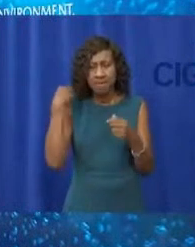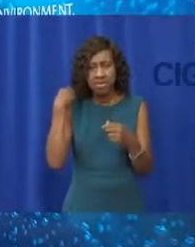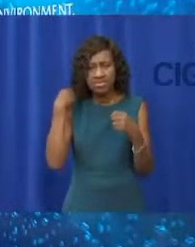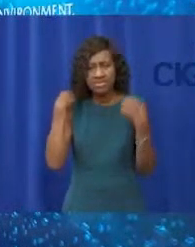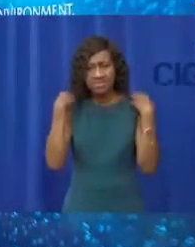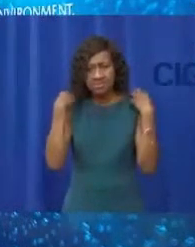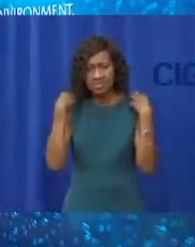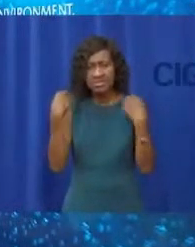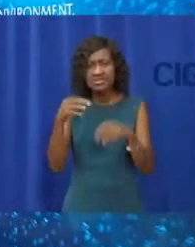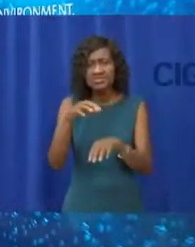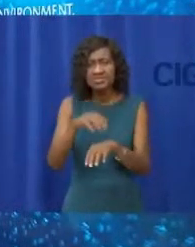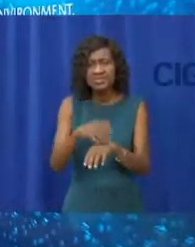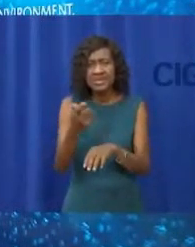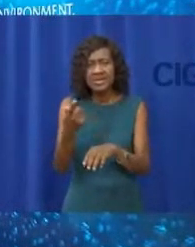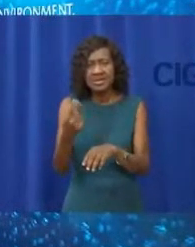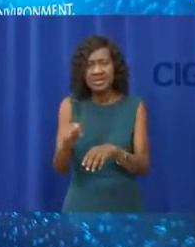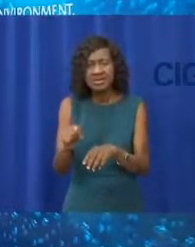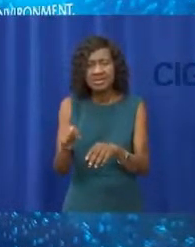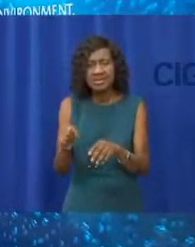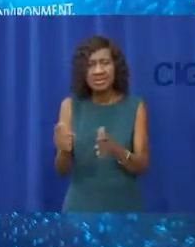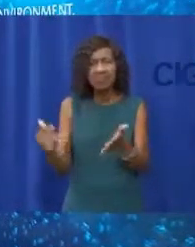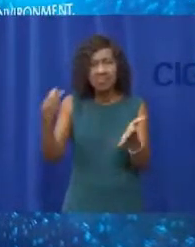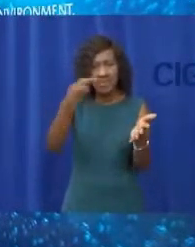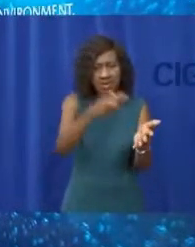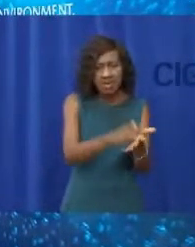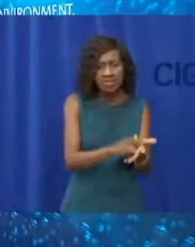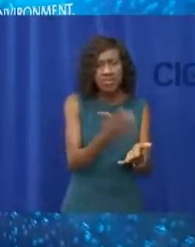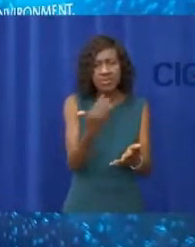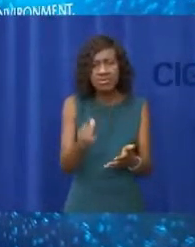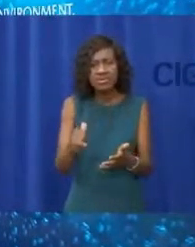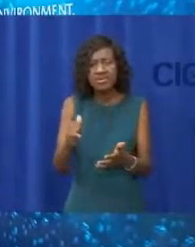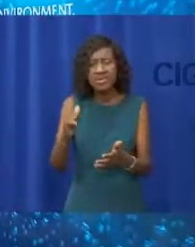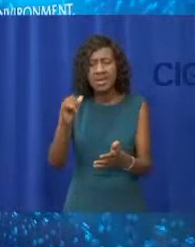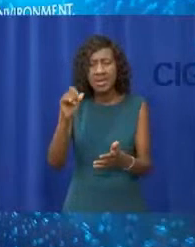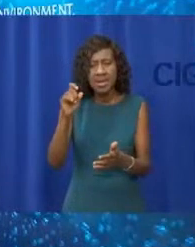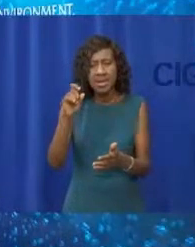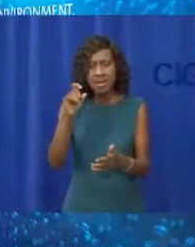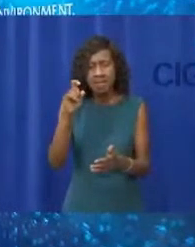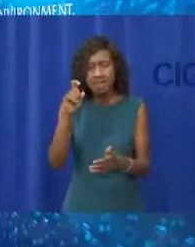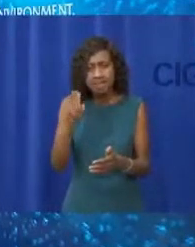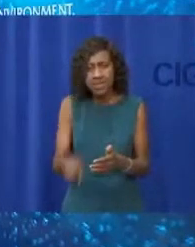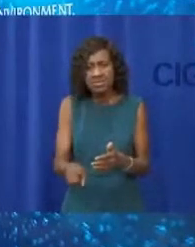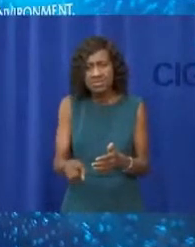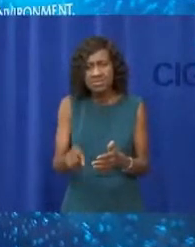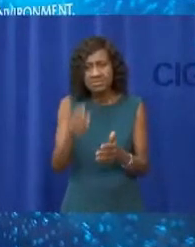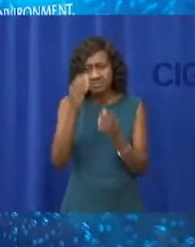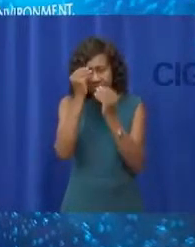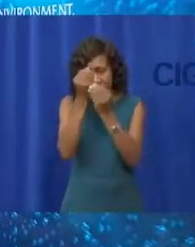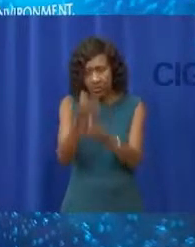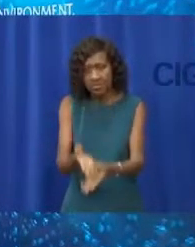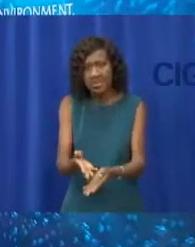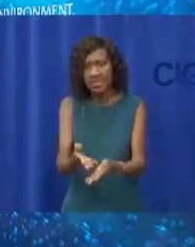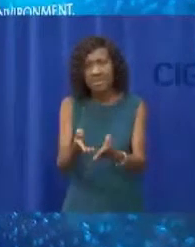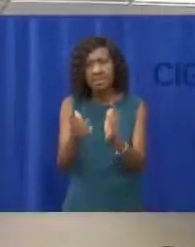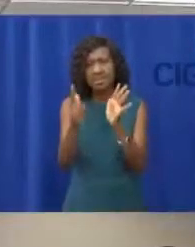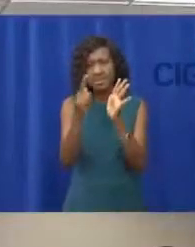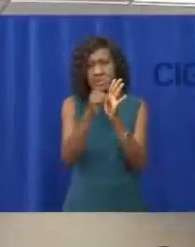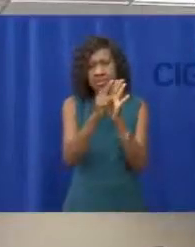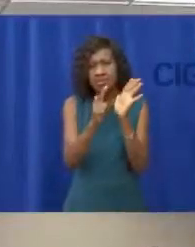They must exercise extreme care and extreme caution, and they have no exemption for speeding. Thank